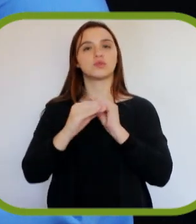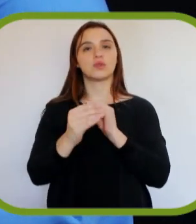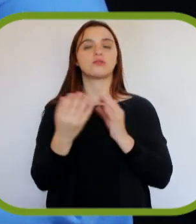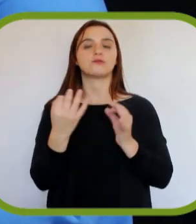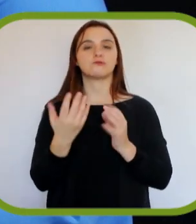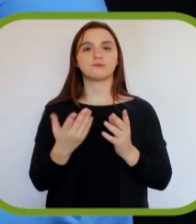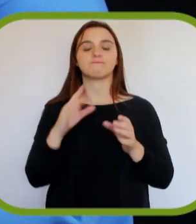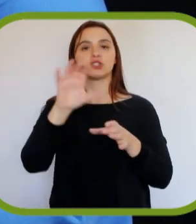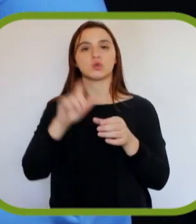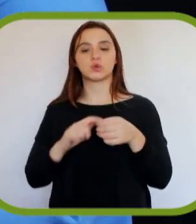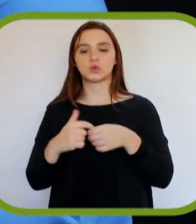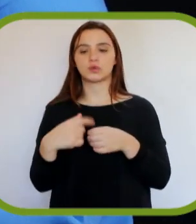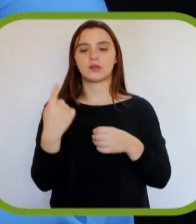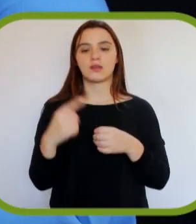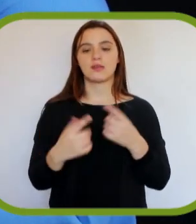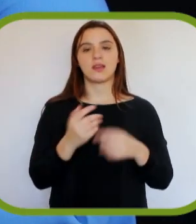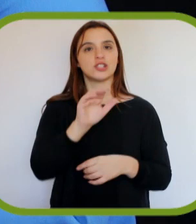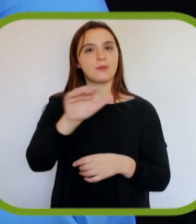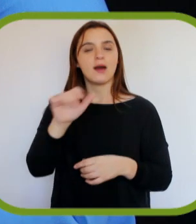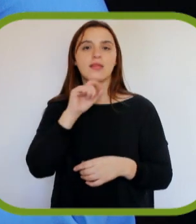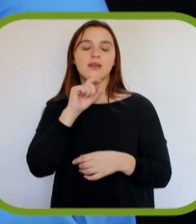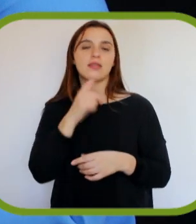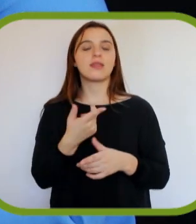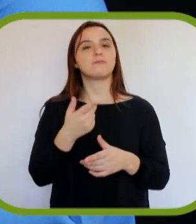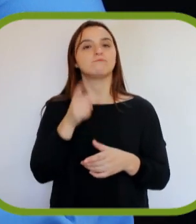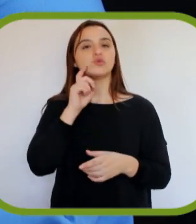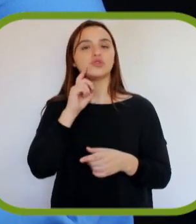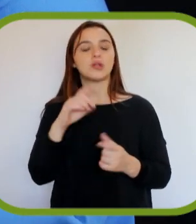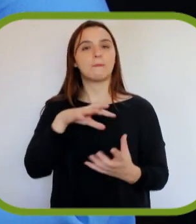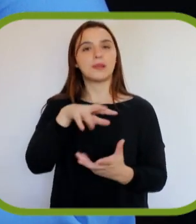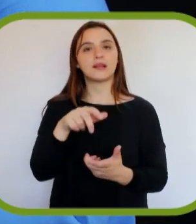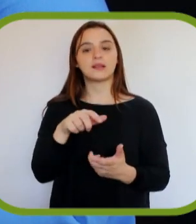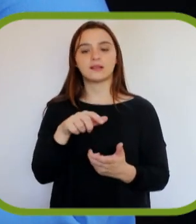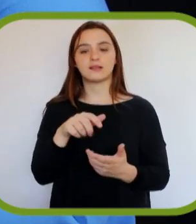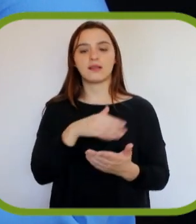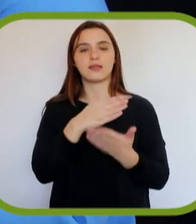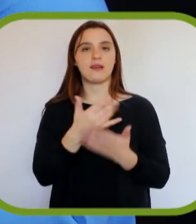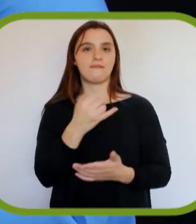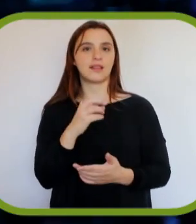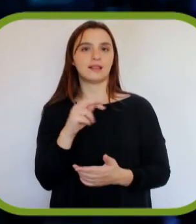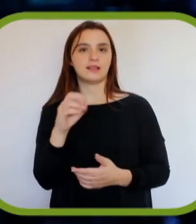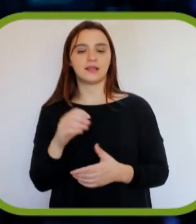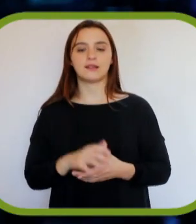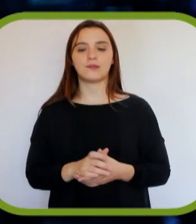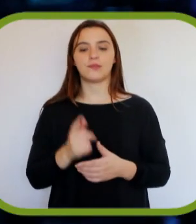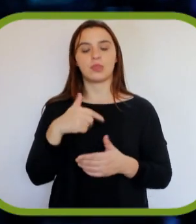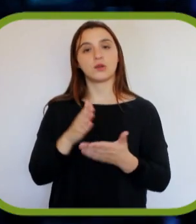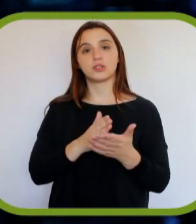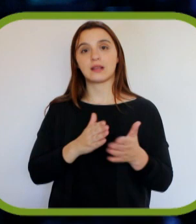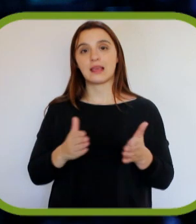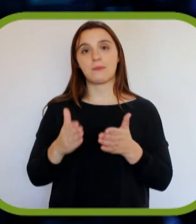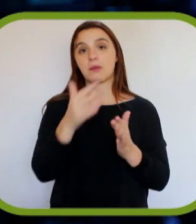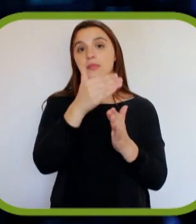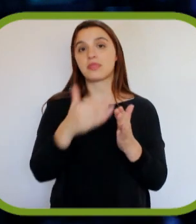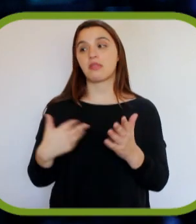Goals are adopted by the United Nations as a universal call to action to protect the planet by 2030. We are more